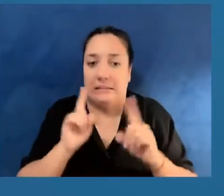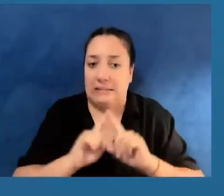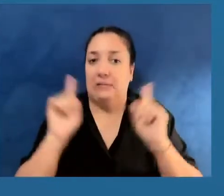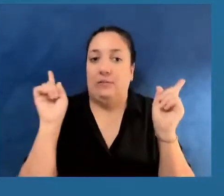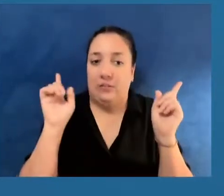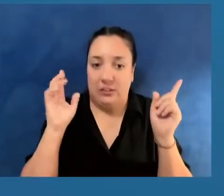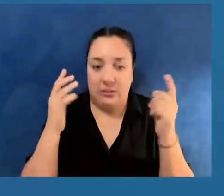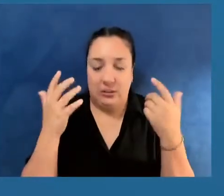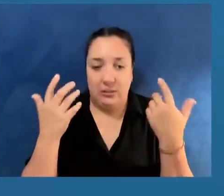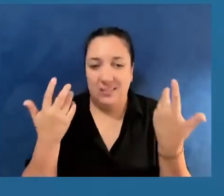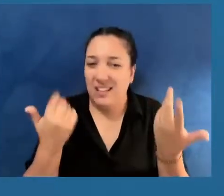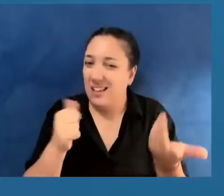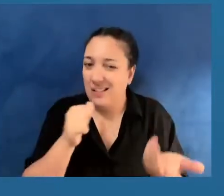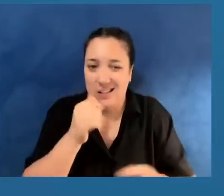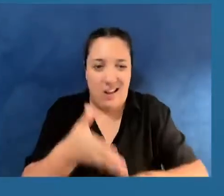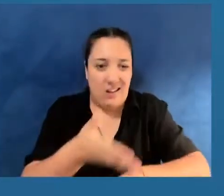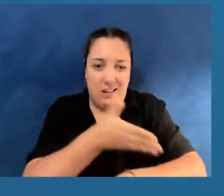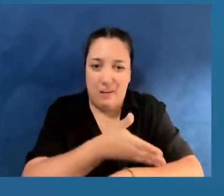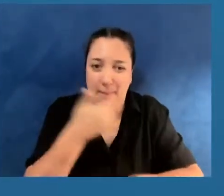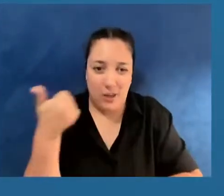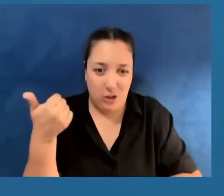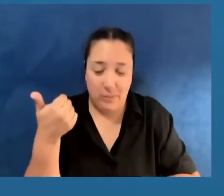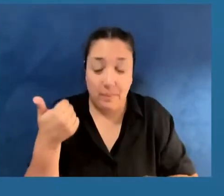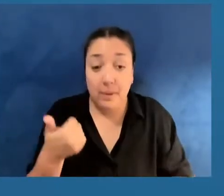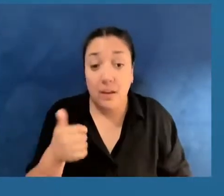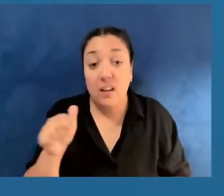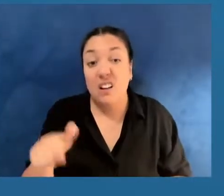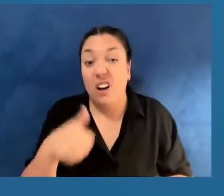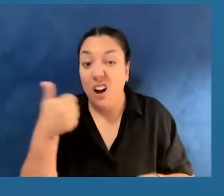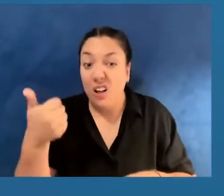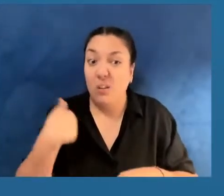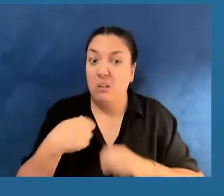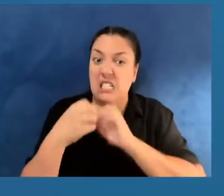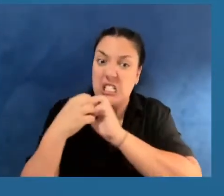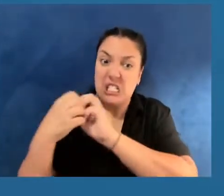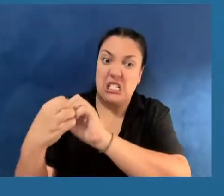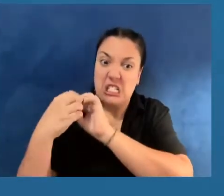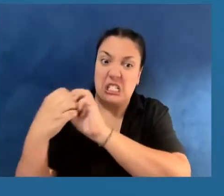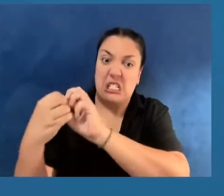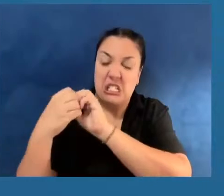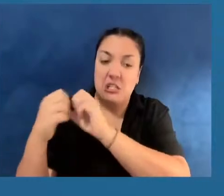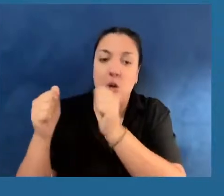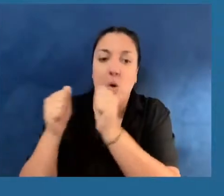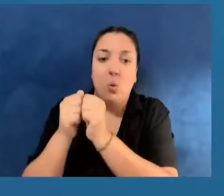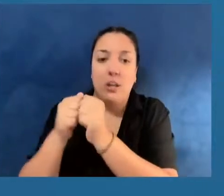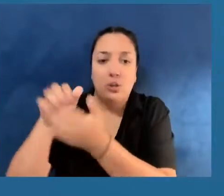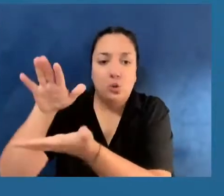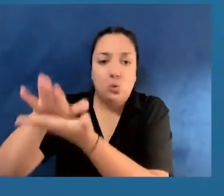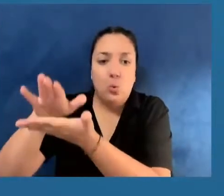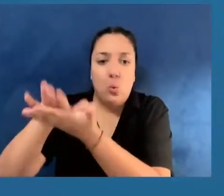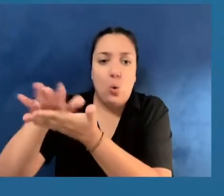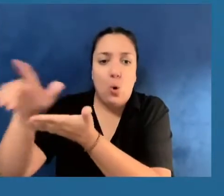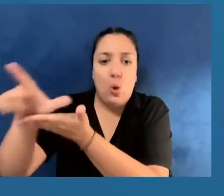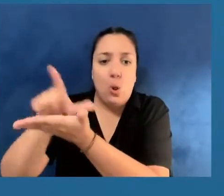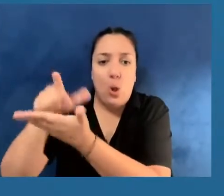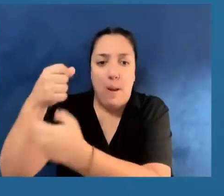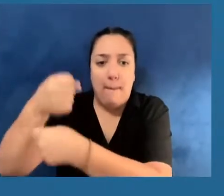Because another fight we took on with the state legislature against big tech companies was that we said